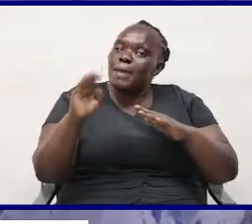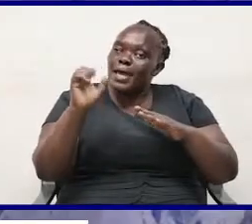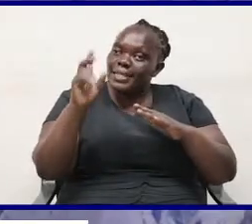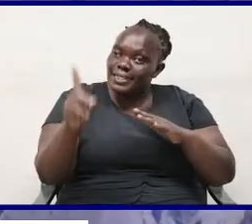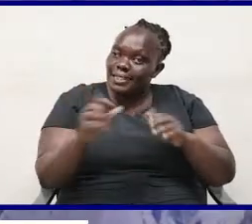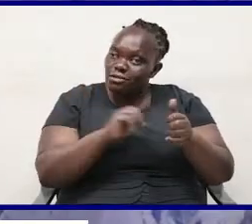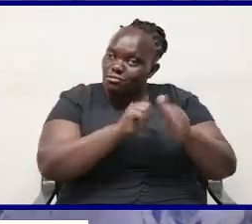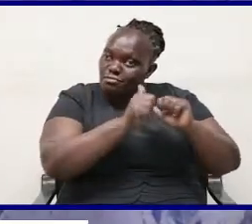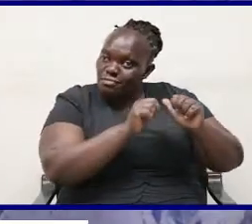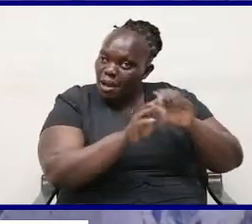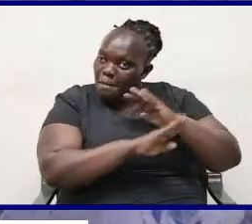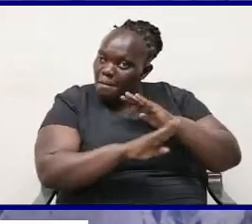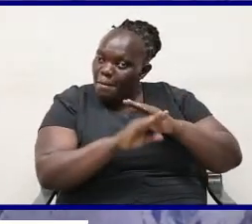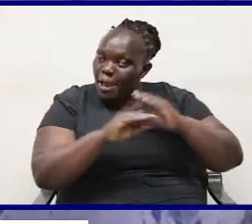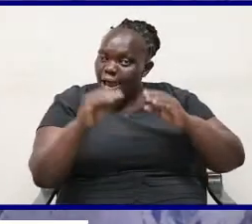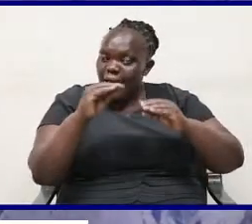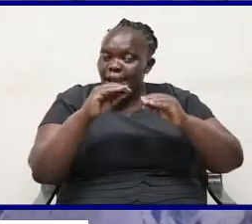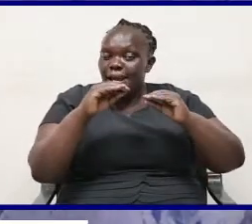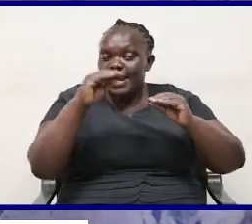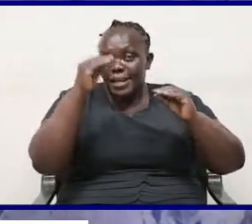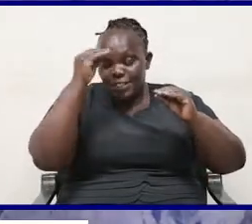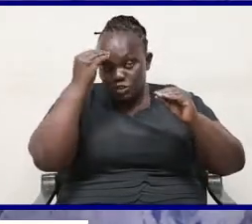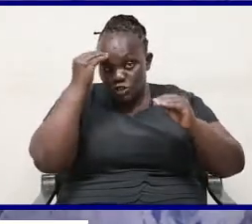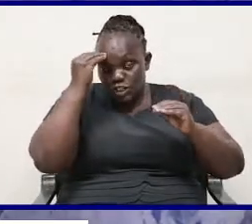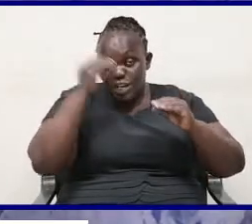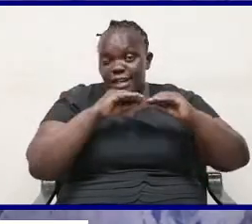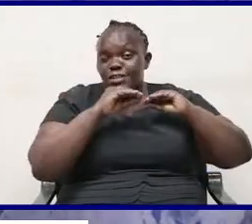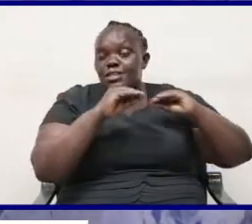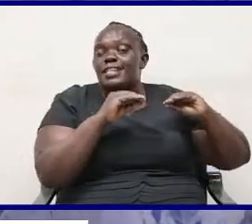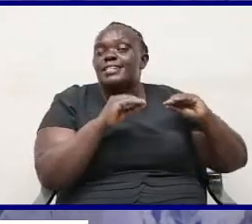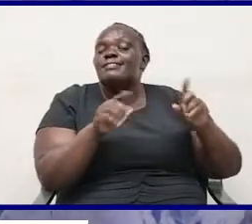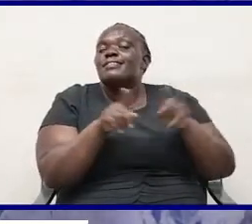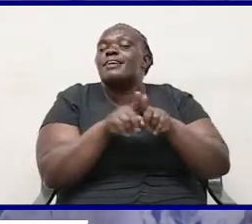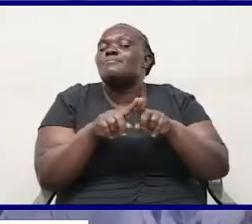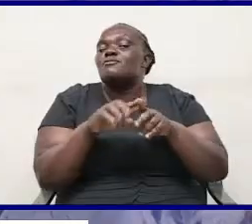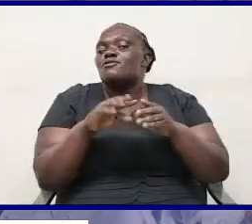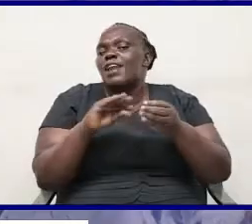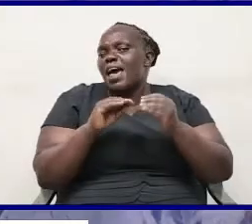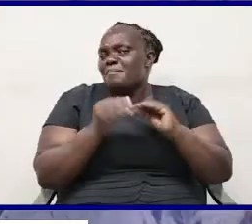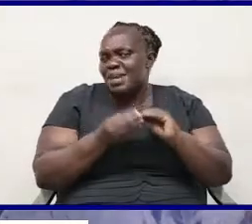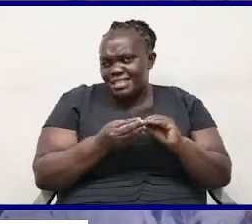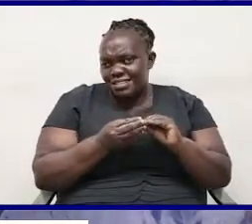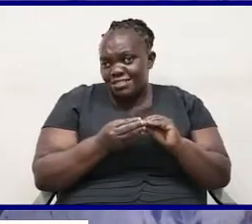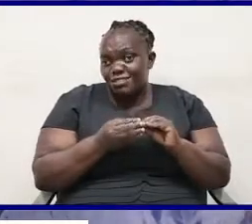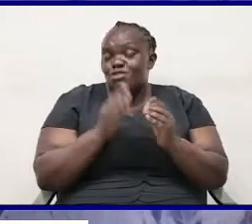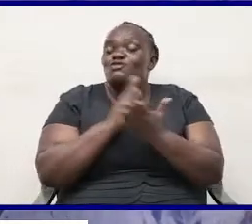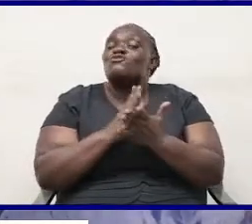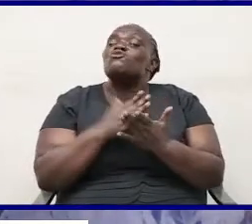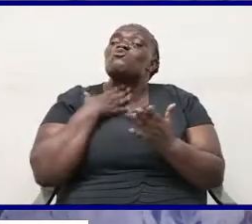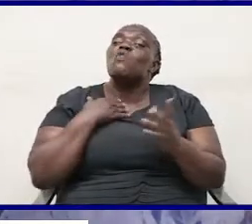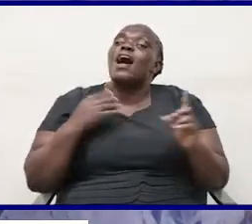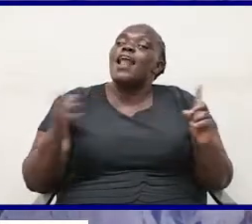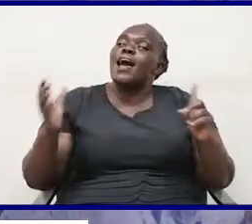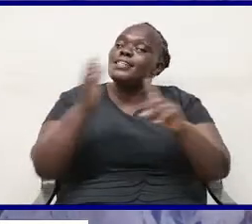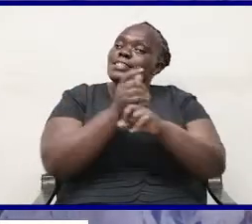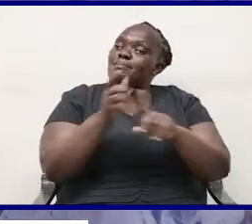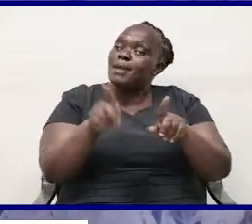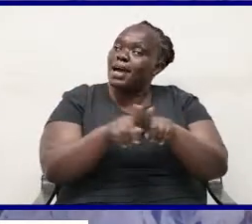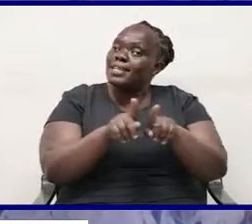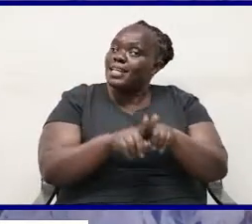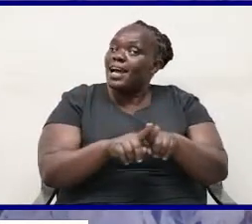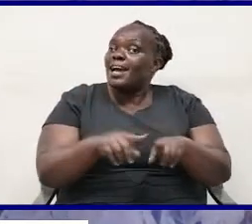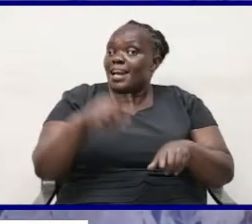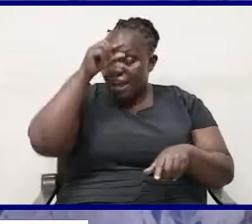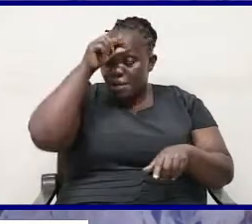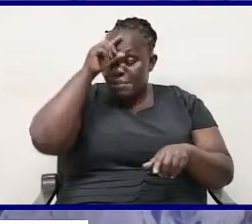competence-based education and training cohort. And because of these numbers, we want to achieve as a government